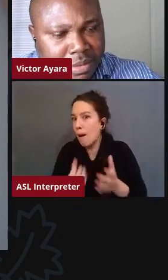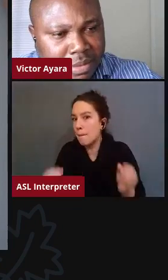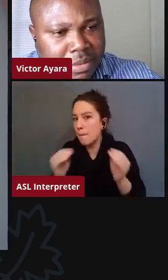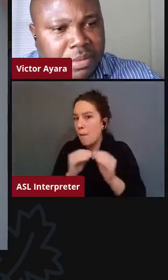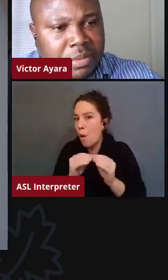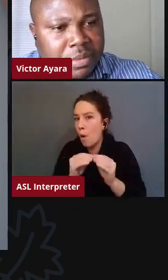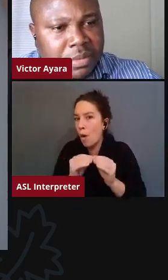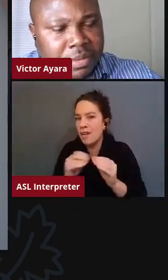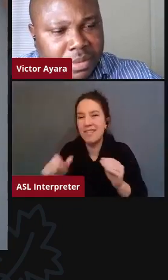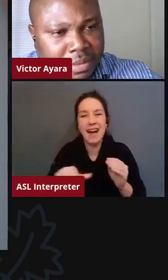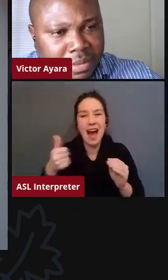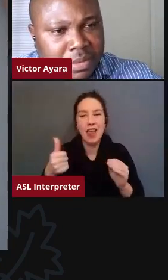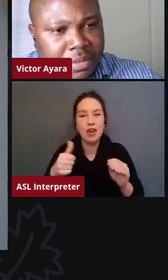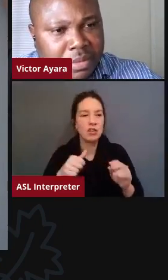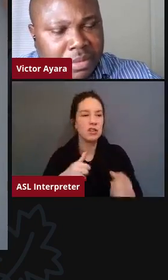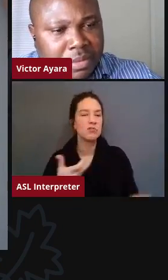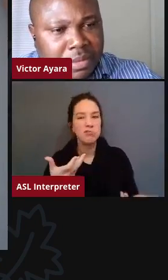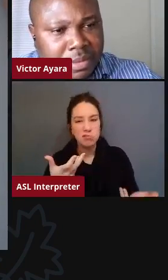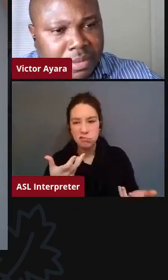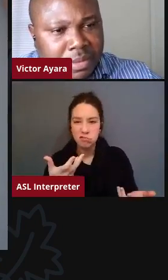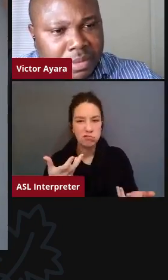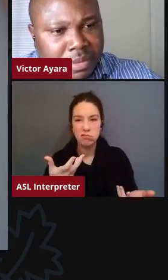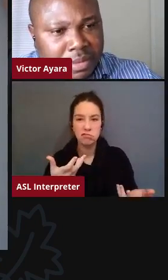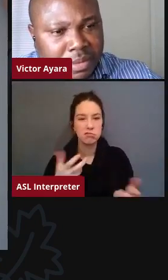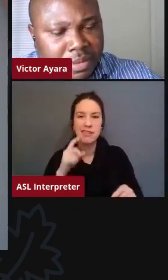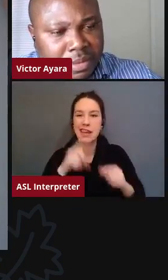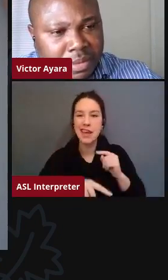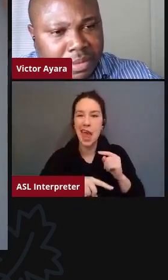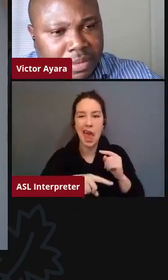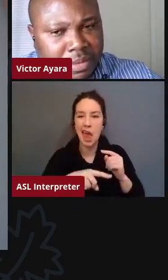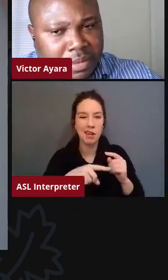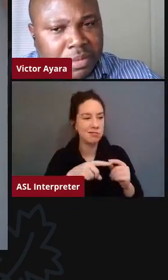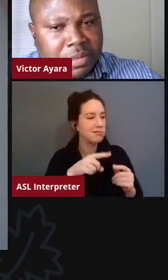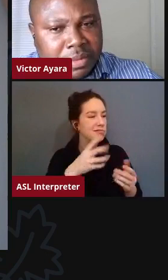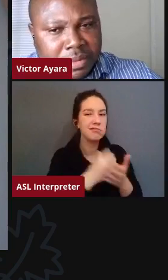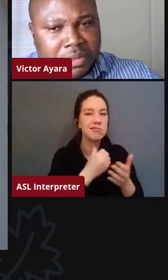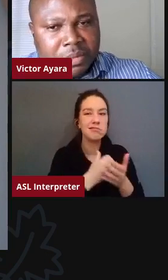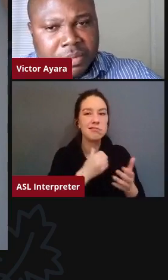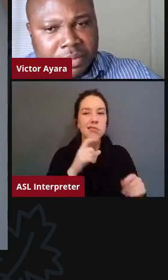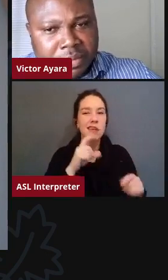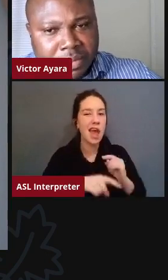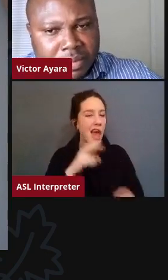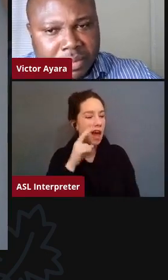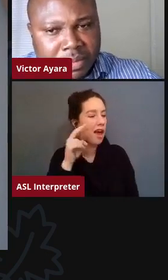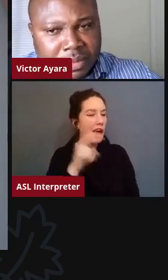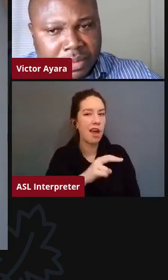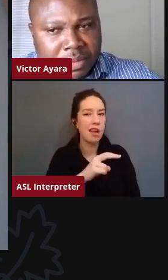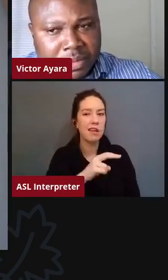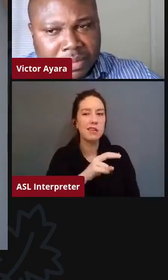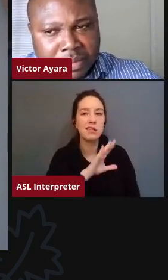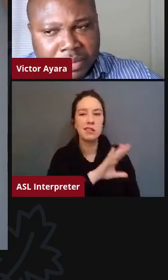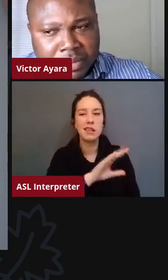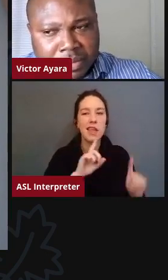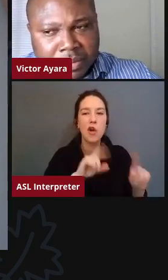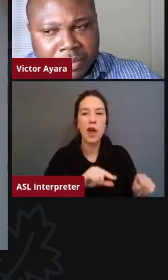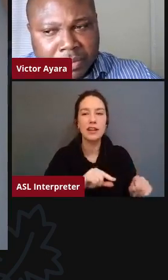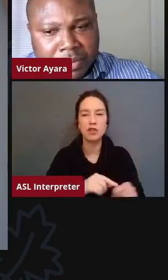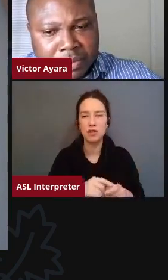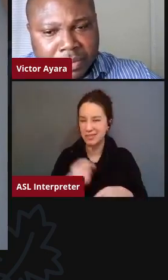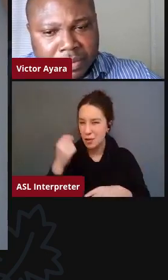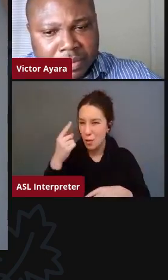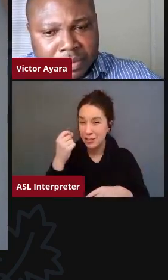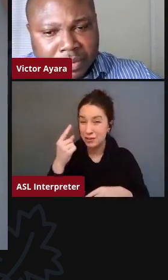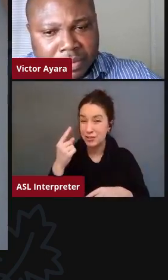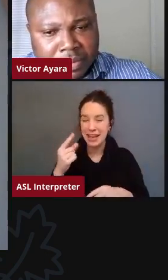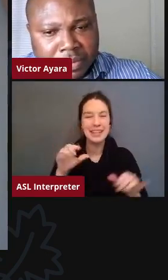health, right? I understand that there's a spot, there's this environment where people have